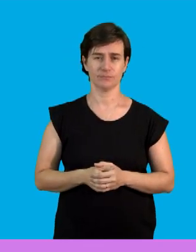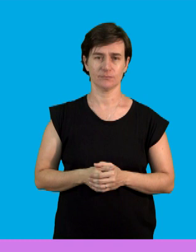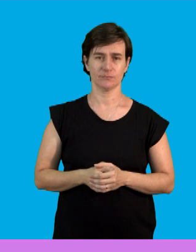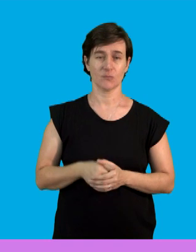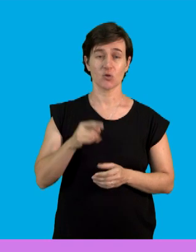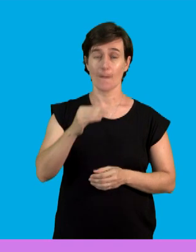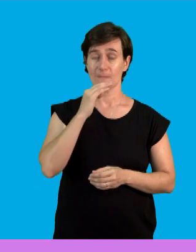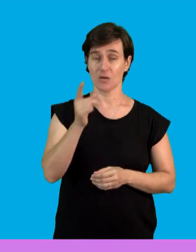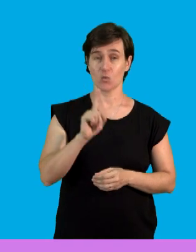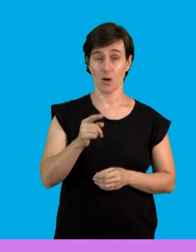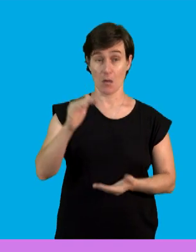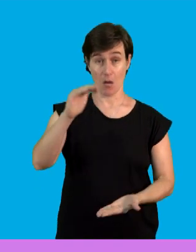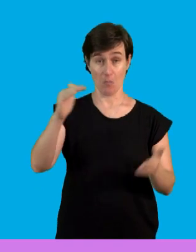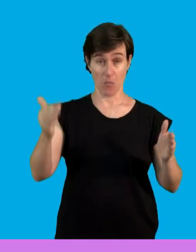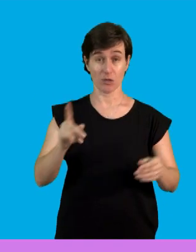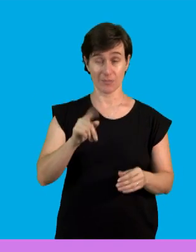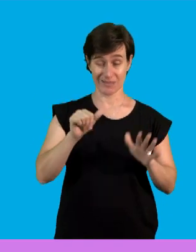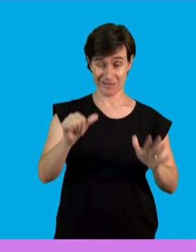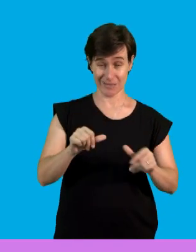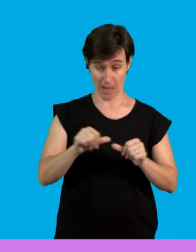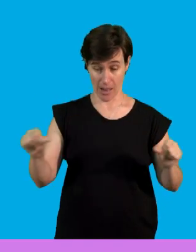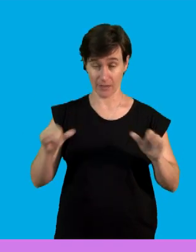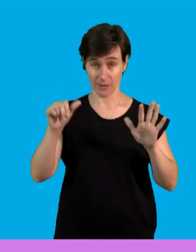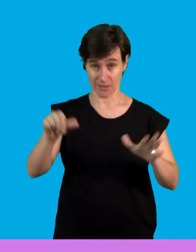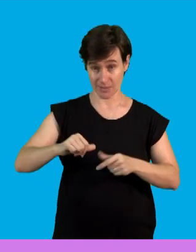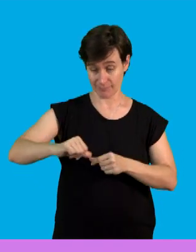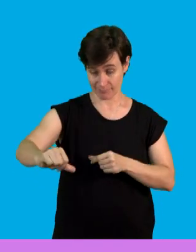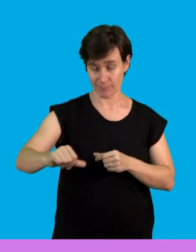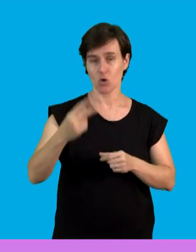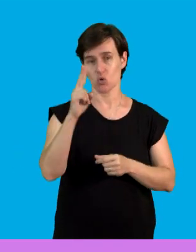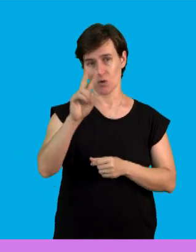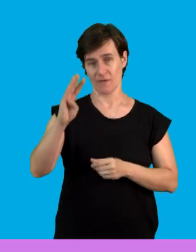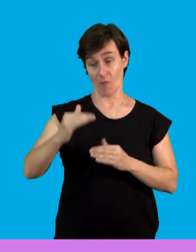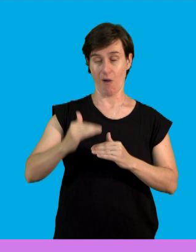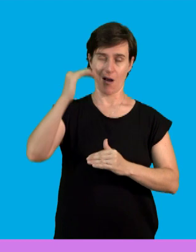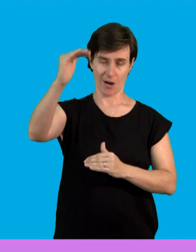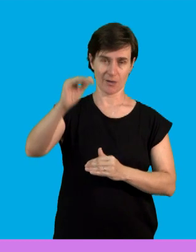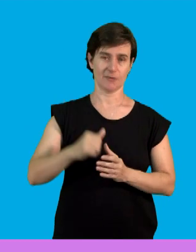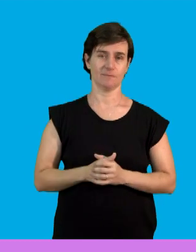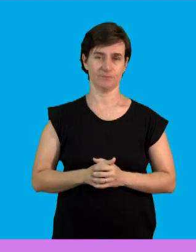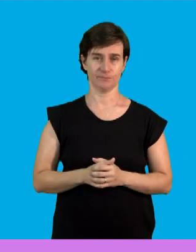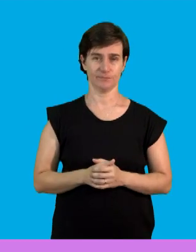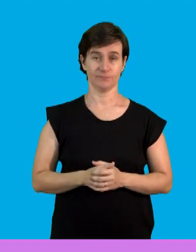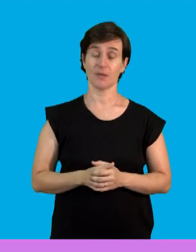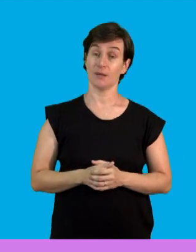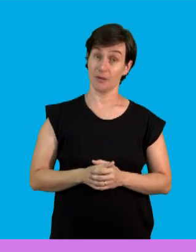be 16 by 16 by 24.